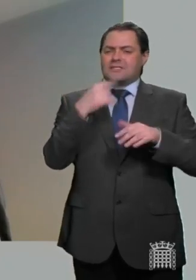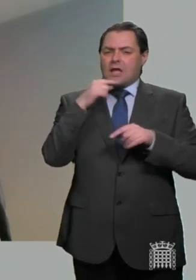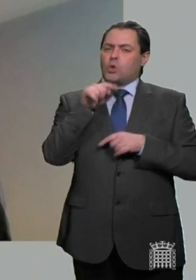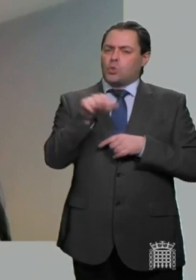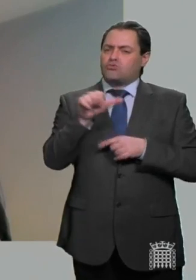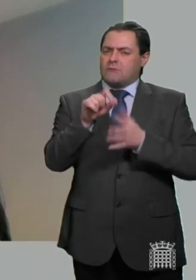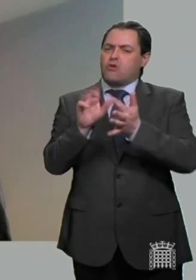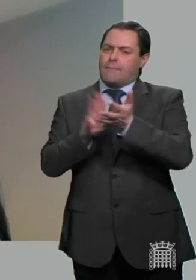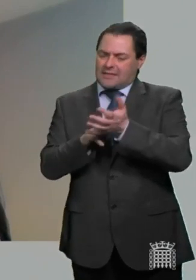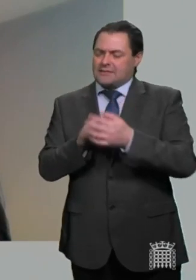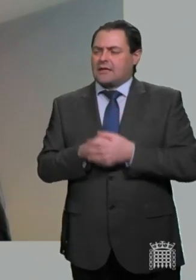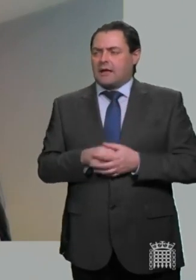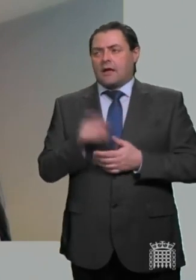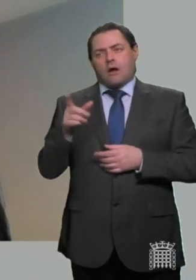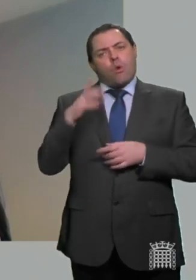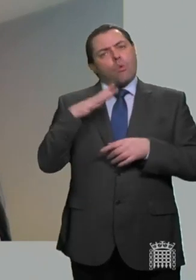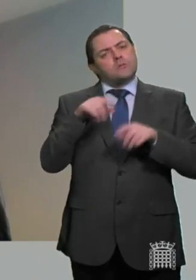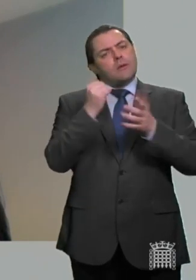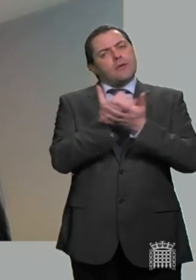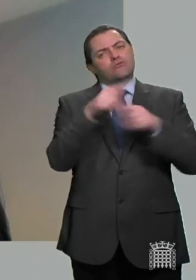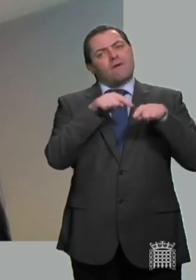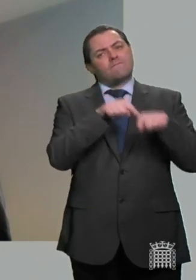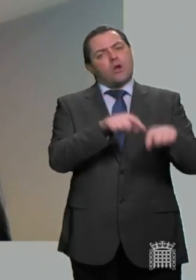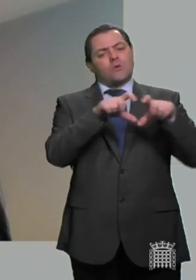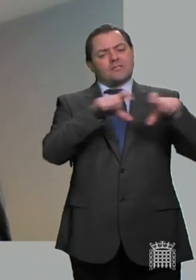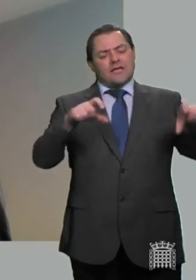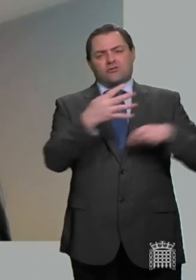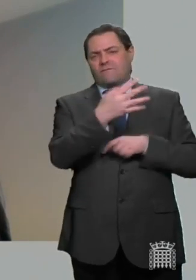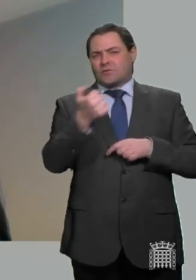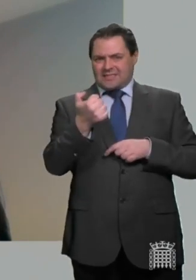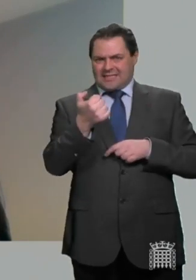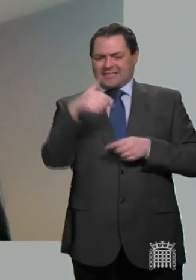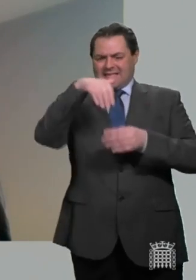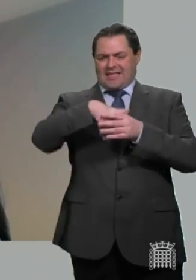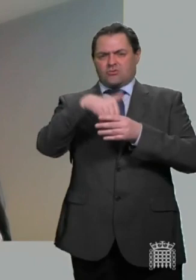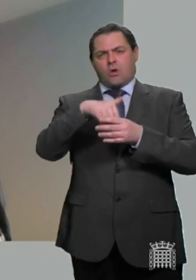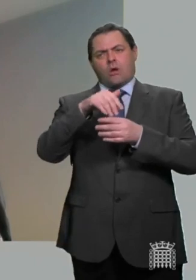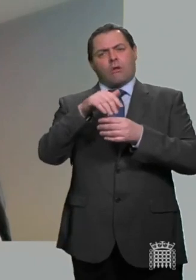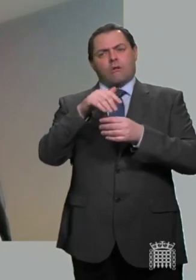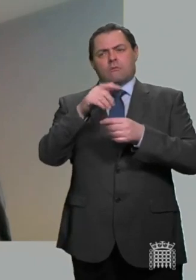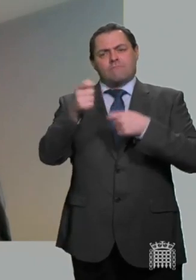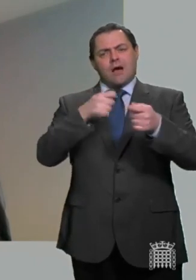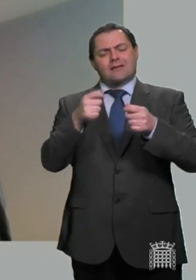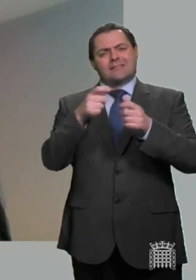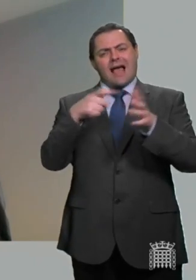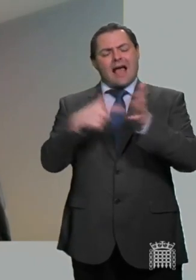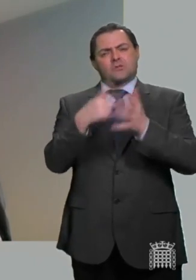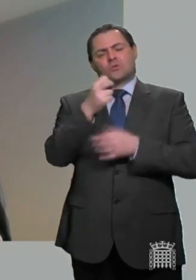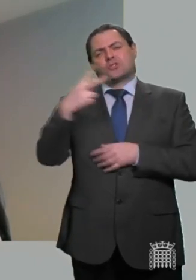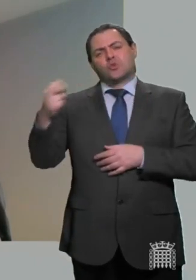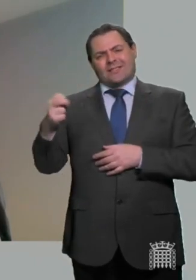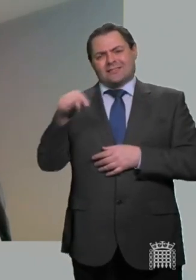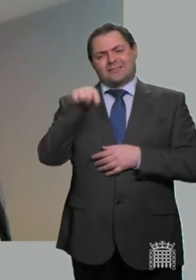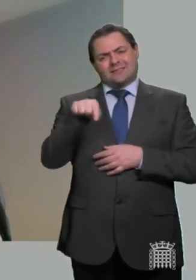accordance with Section 46 of the United Kingdom Internal Market Act 2020, which stresses the importance